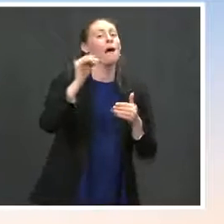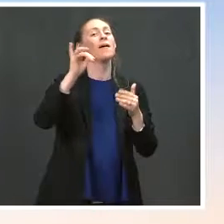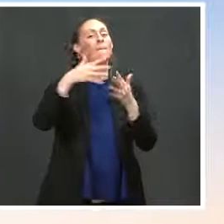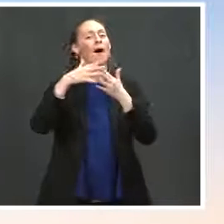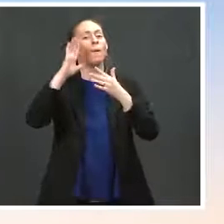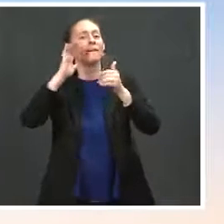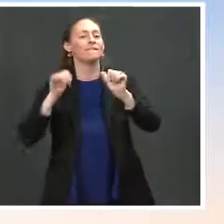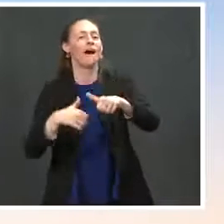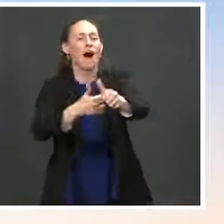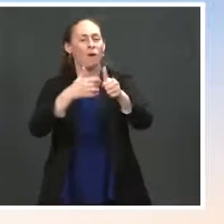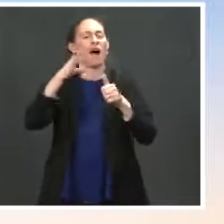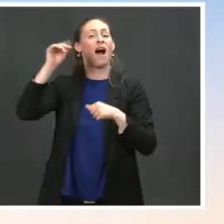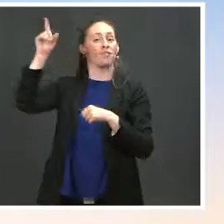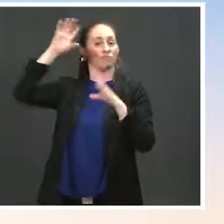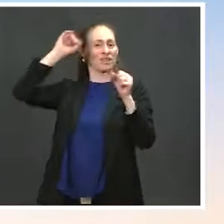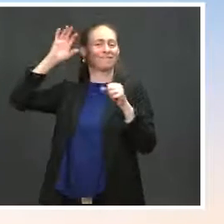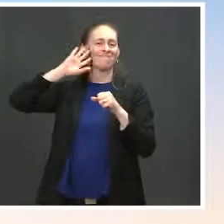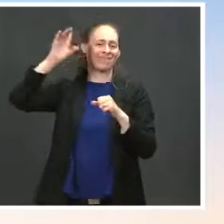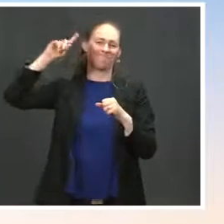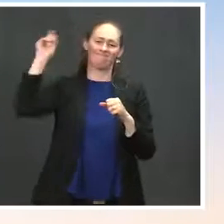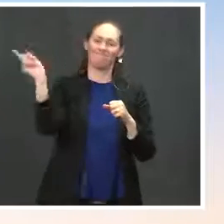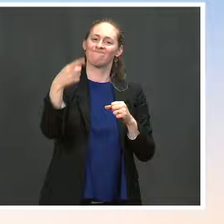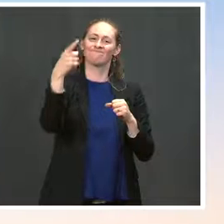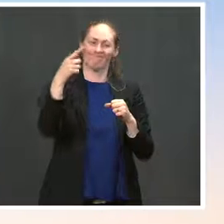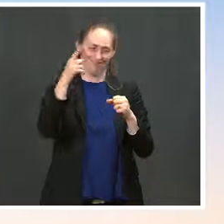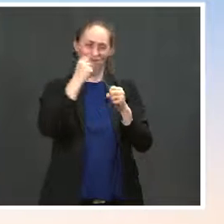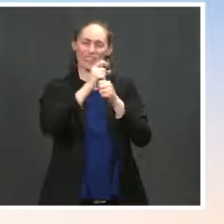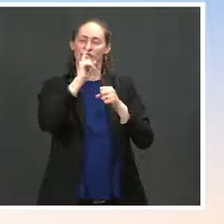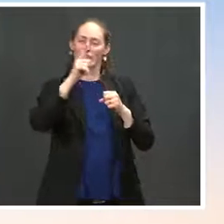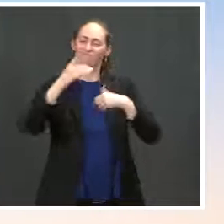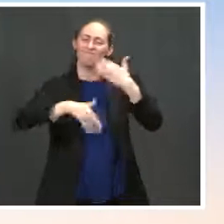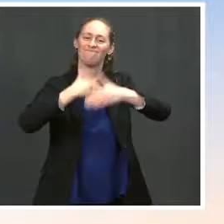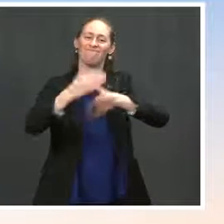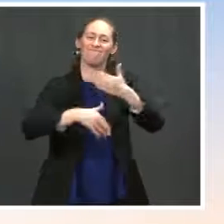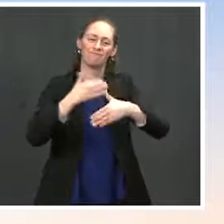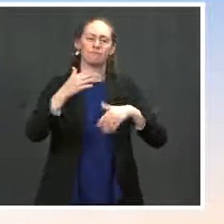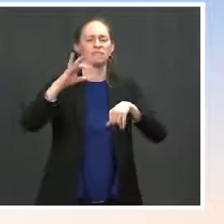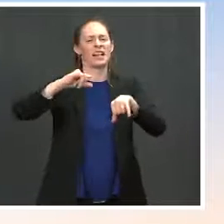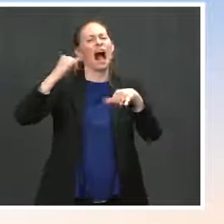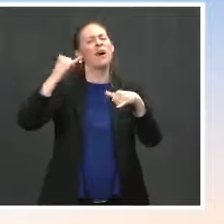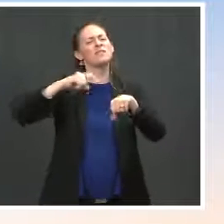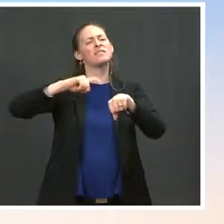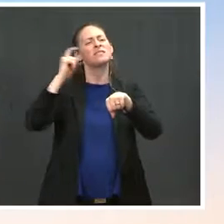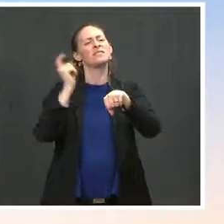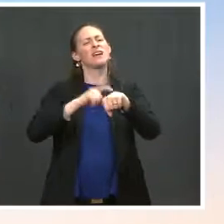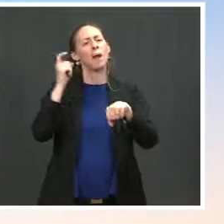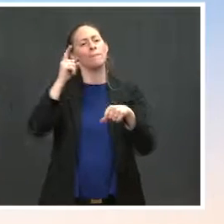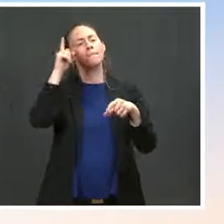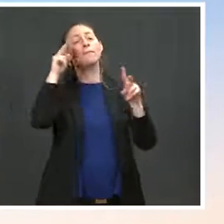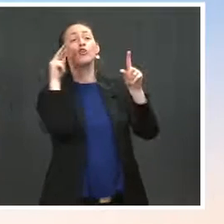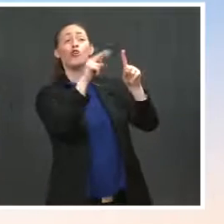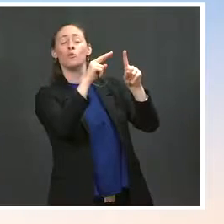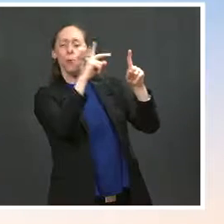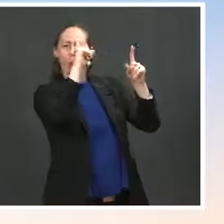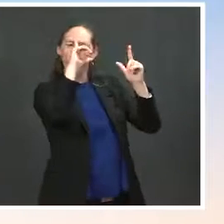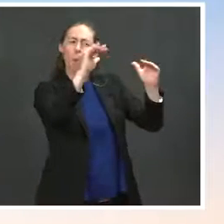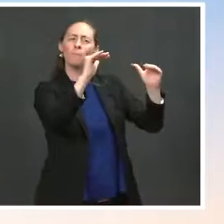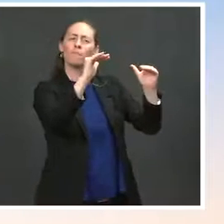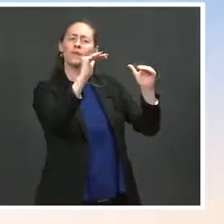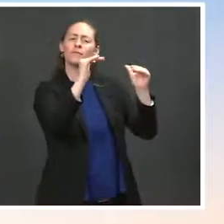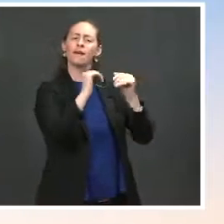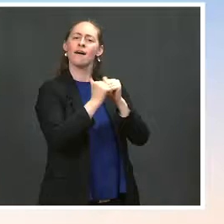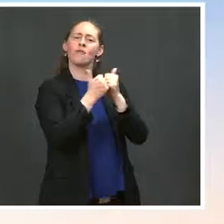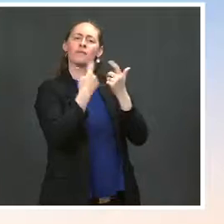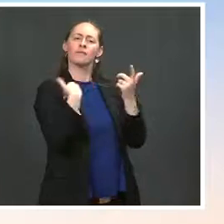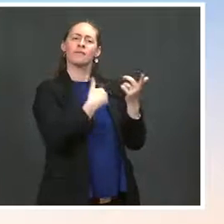this happen. We can put people back to work, and it's time for us to think about hope and opportunity and get past the year that